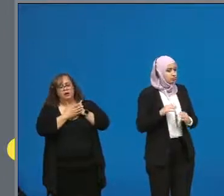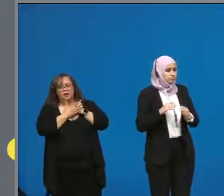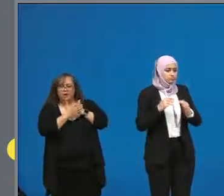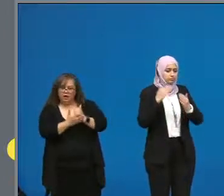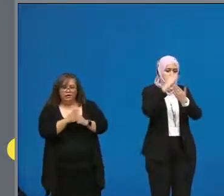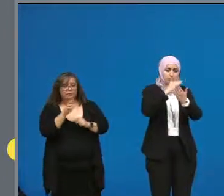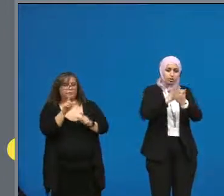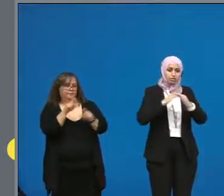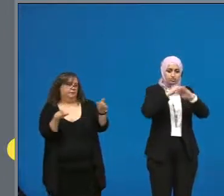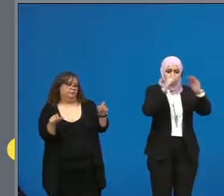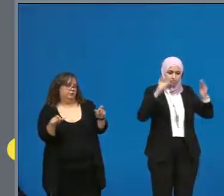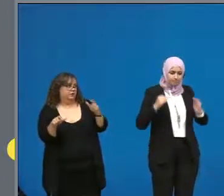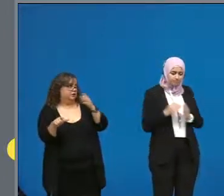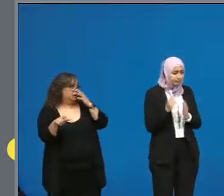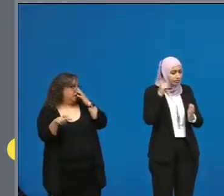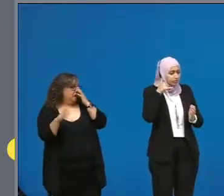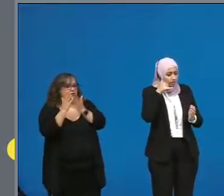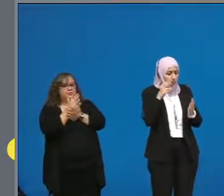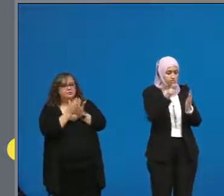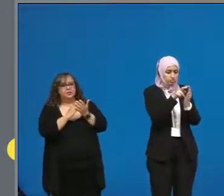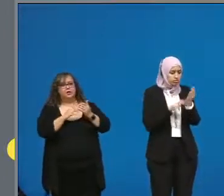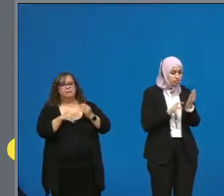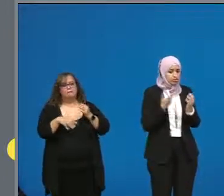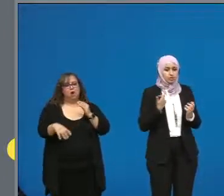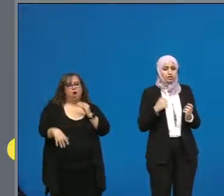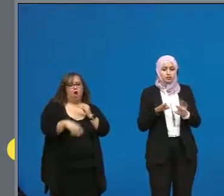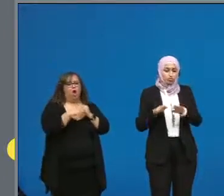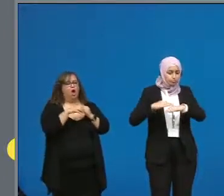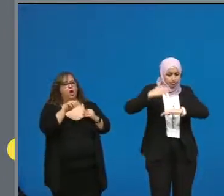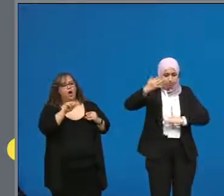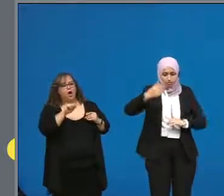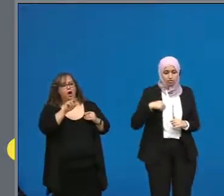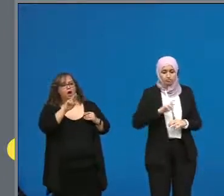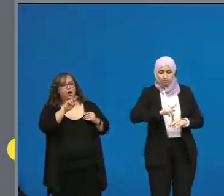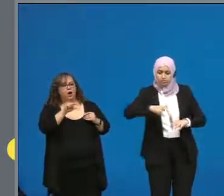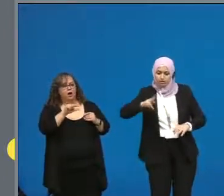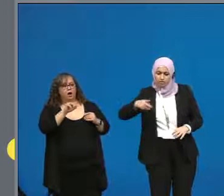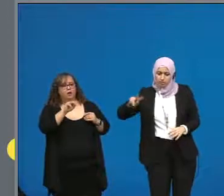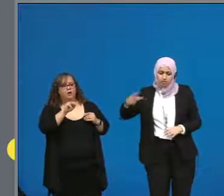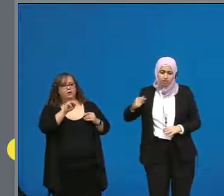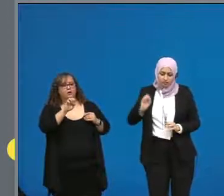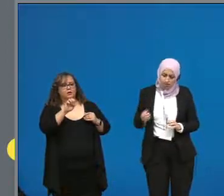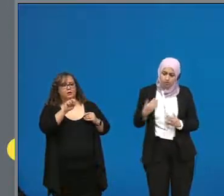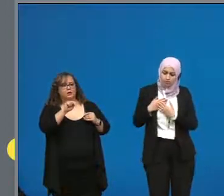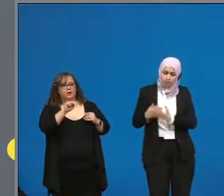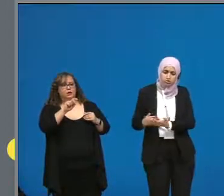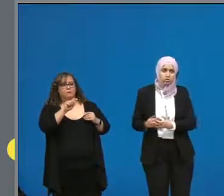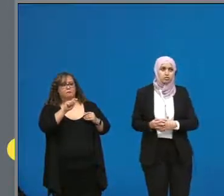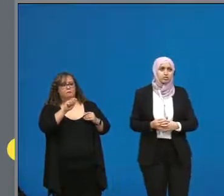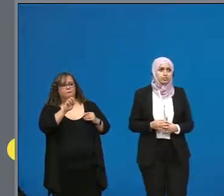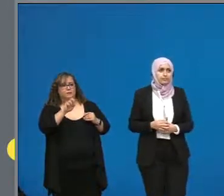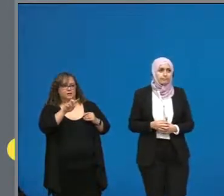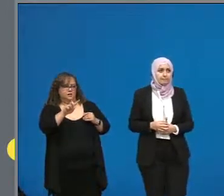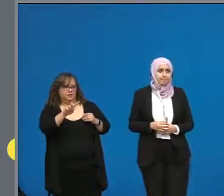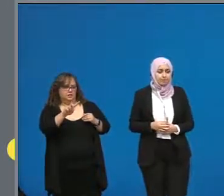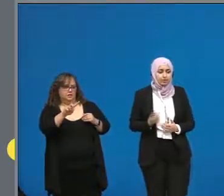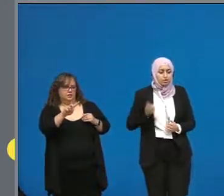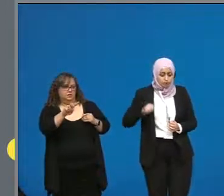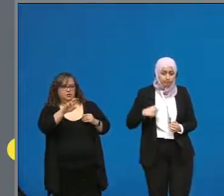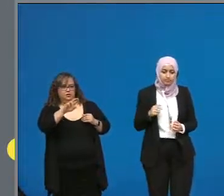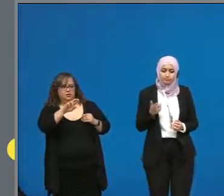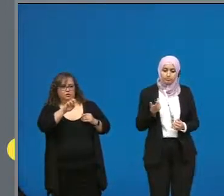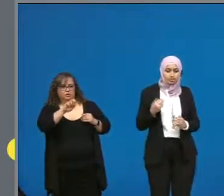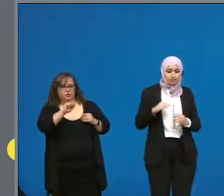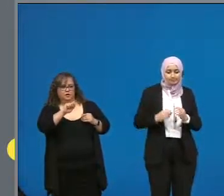needs. There is augmented reality that can help us be in other places, can help something as simple as confidence or